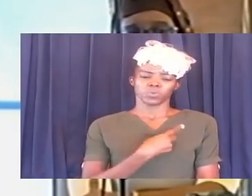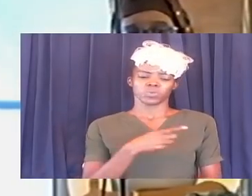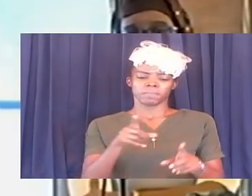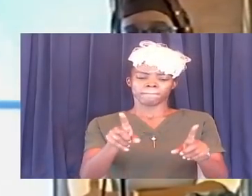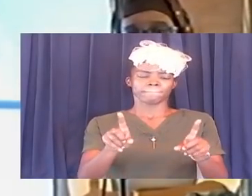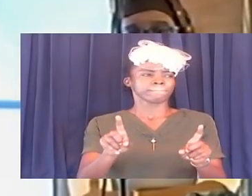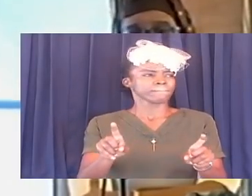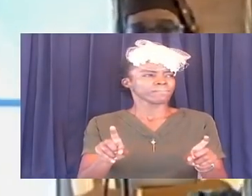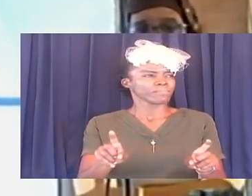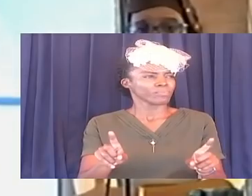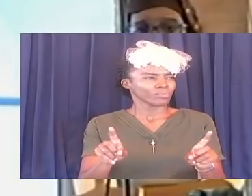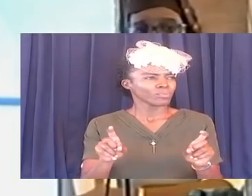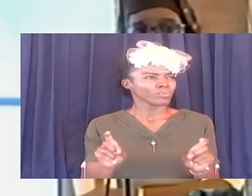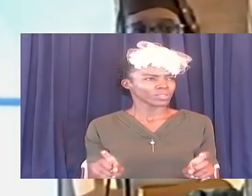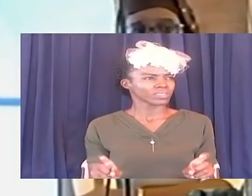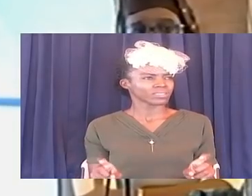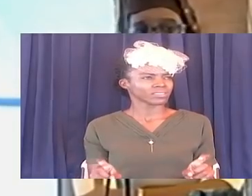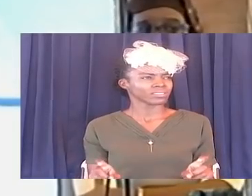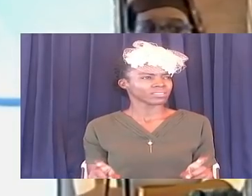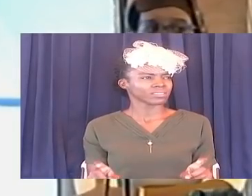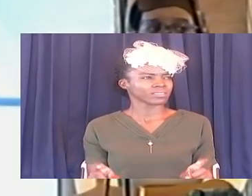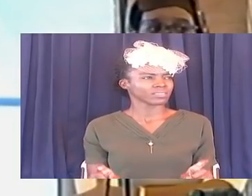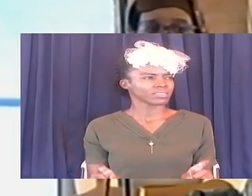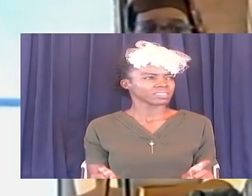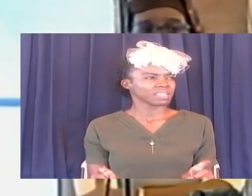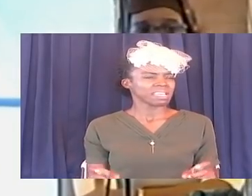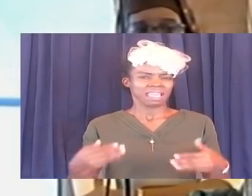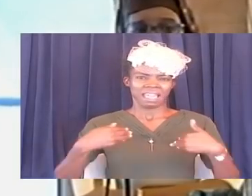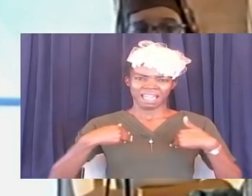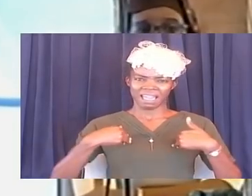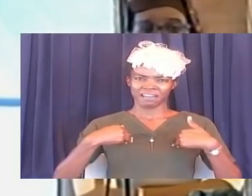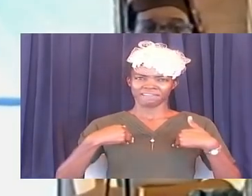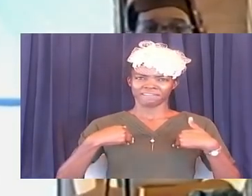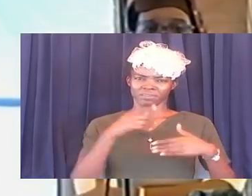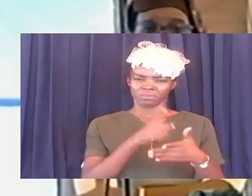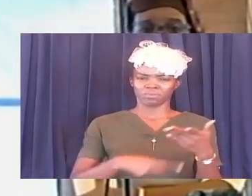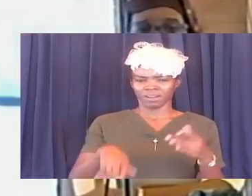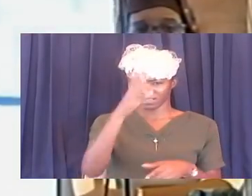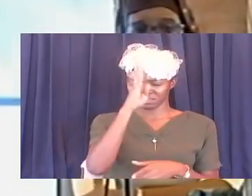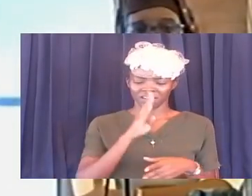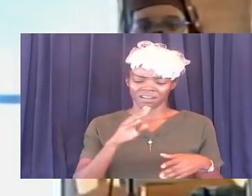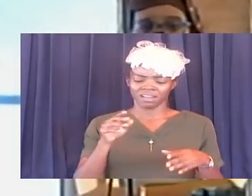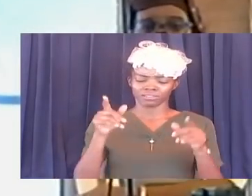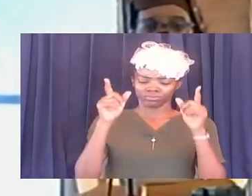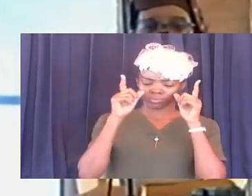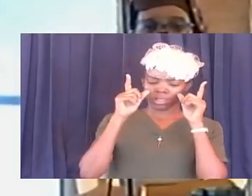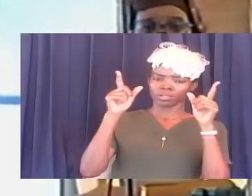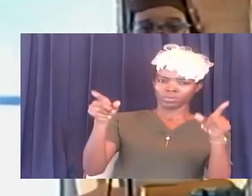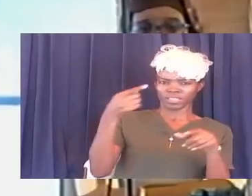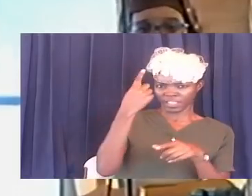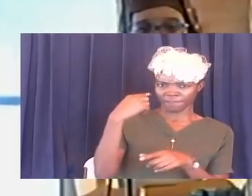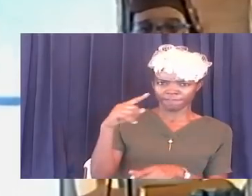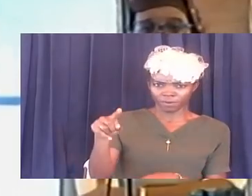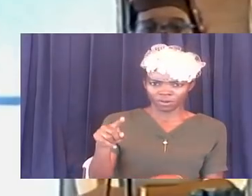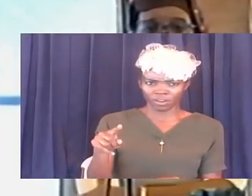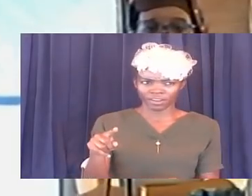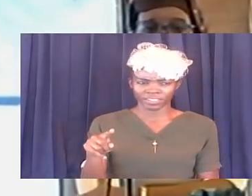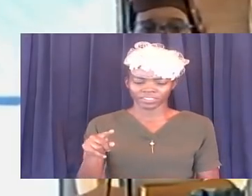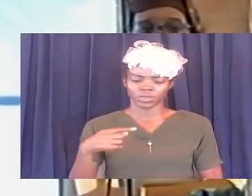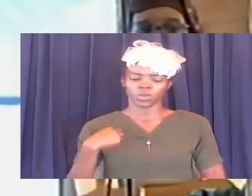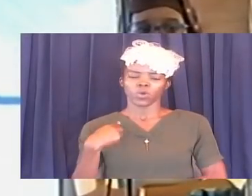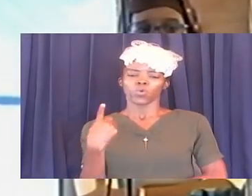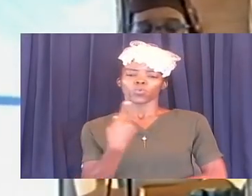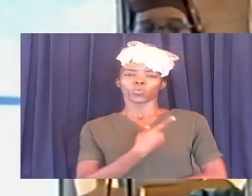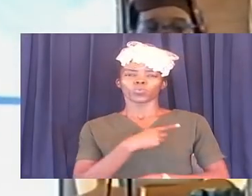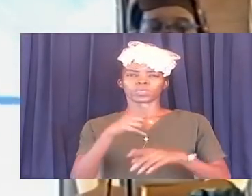is looking for. And the scripture says that we ought to exceed the righteousness of the